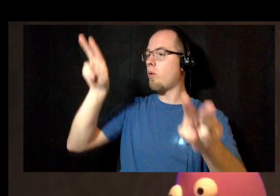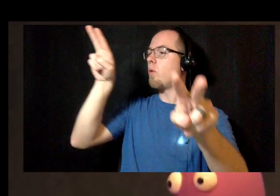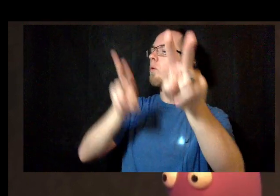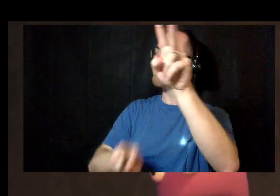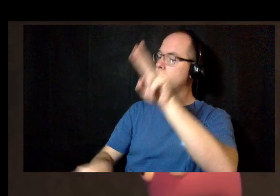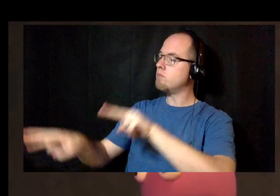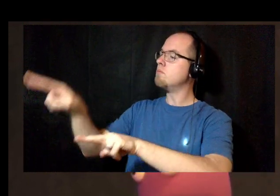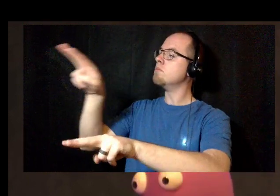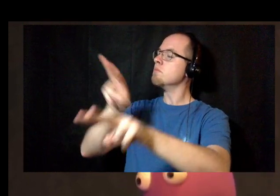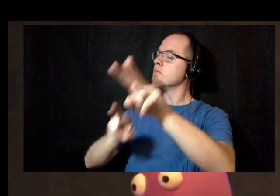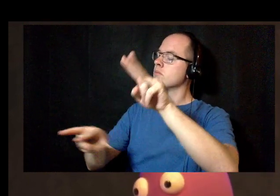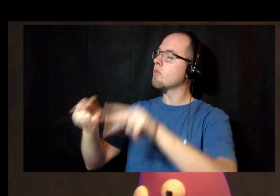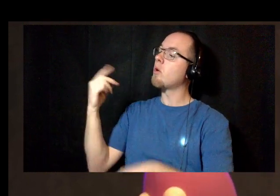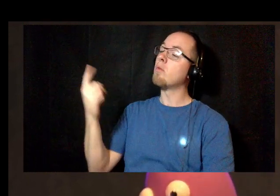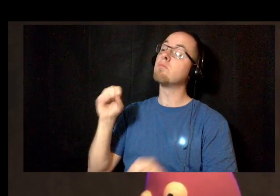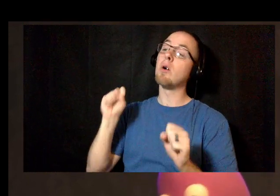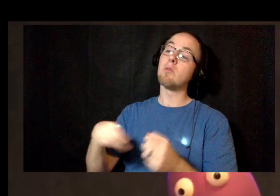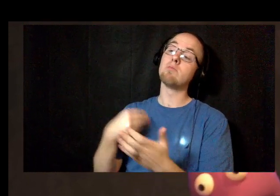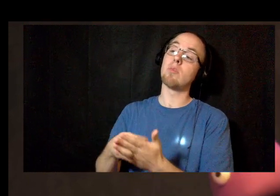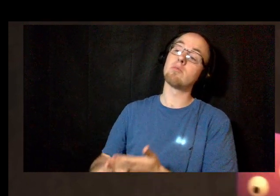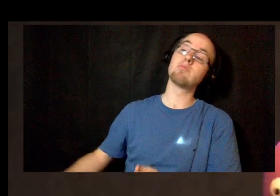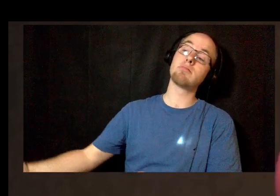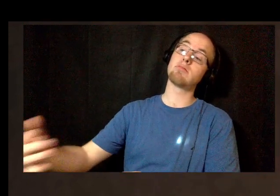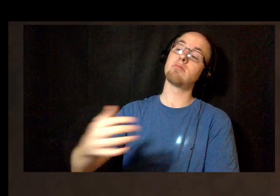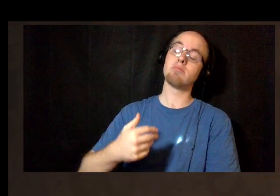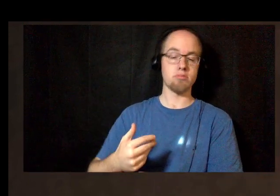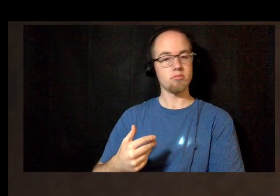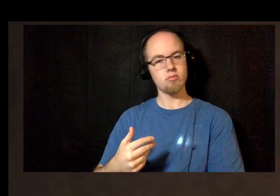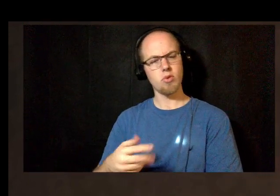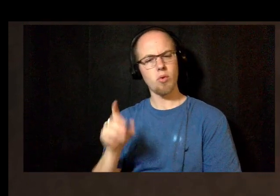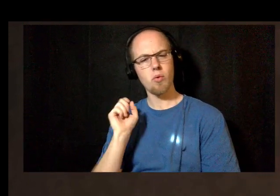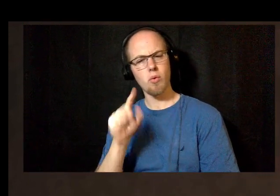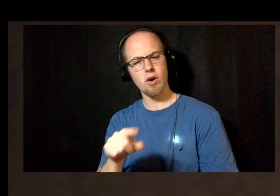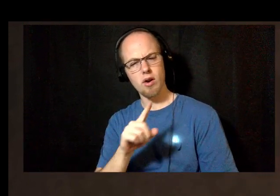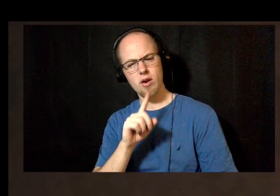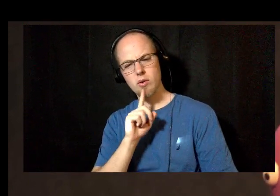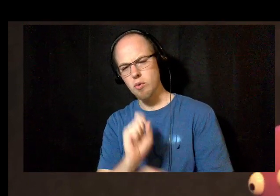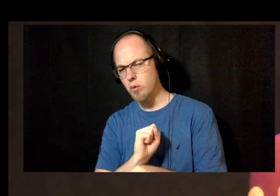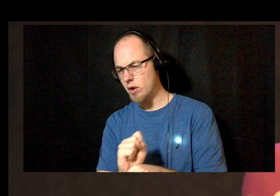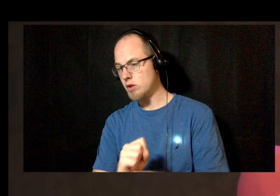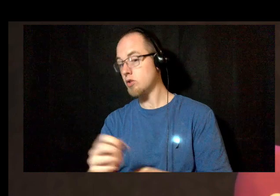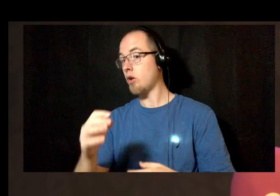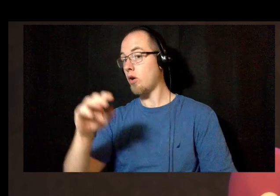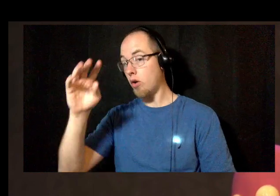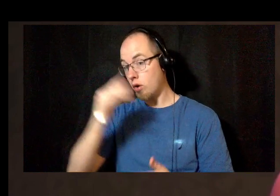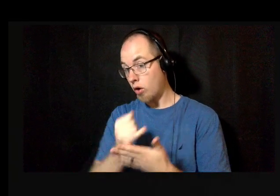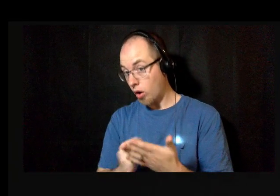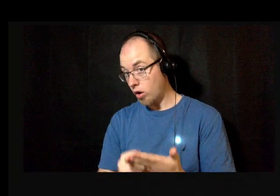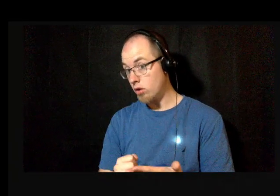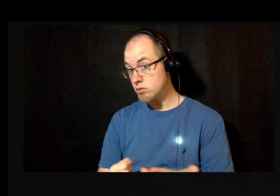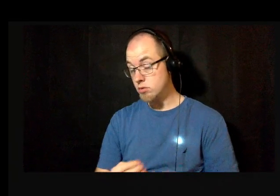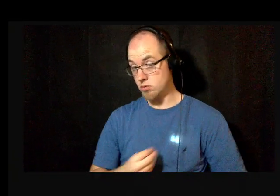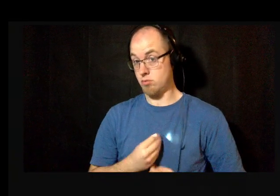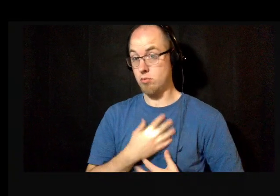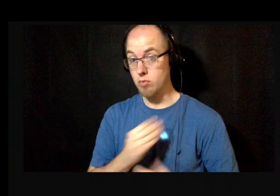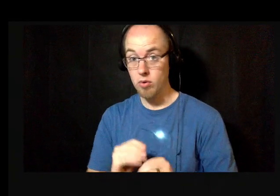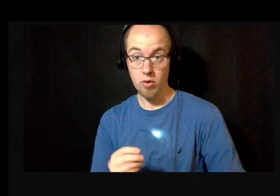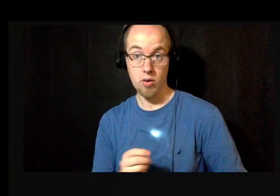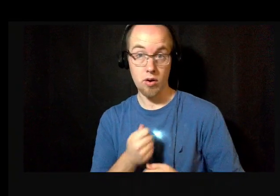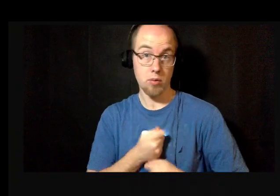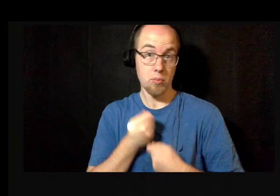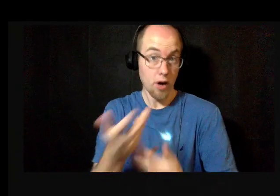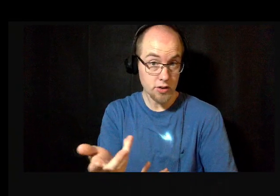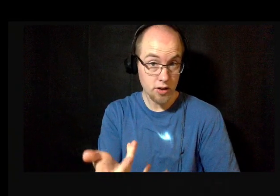world and possibly someone's made some cash off it that it's considered to be valid artistic expression? Is art only